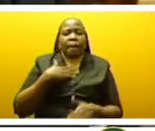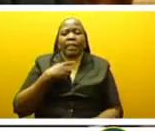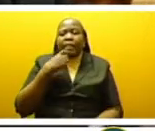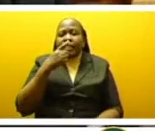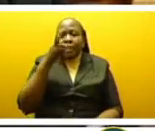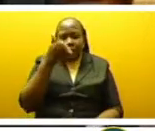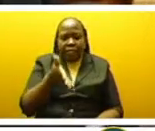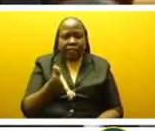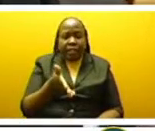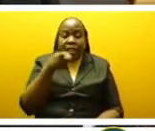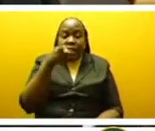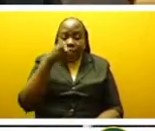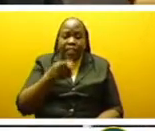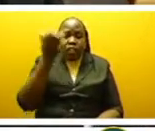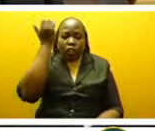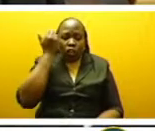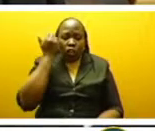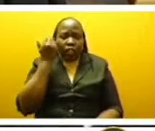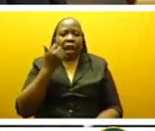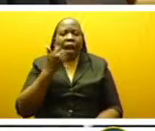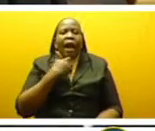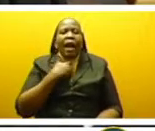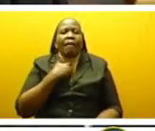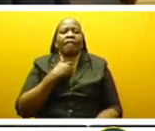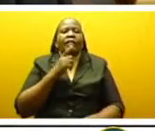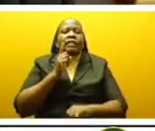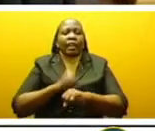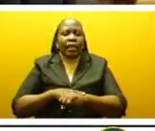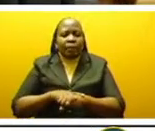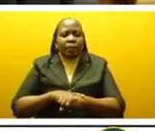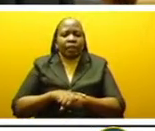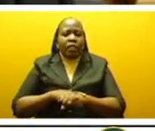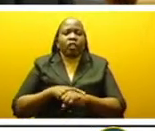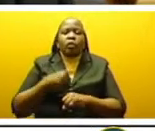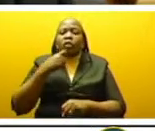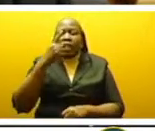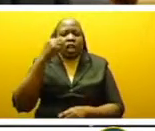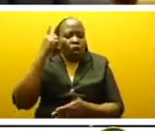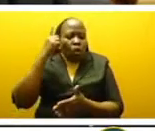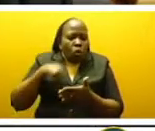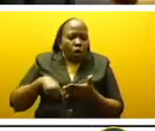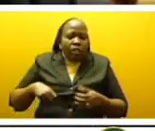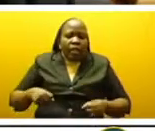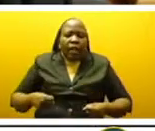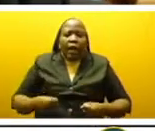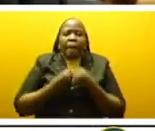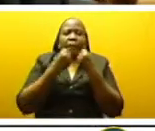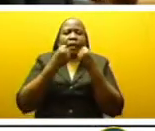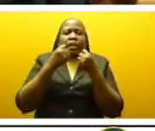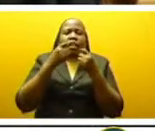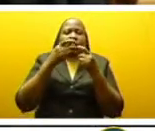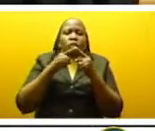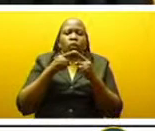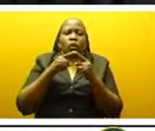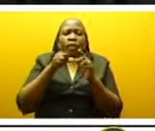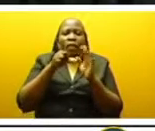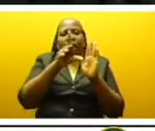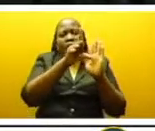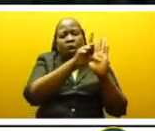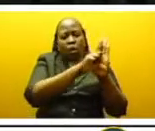had opportunity to address questions of what happens to a repealed statute